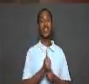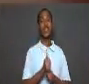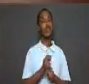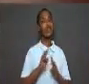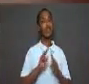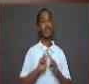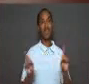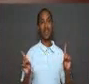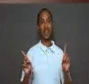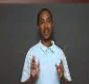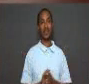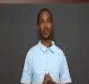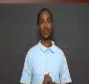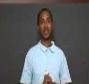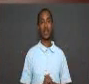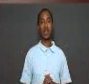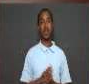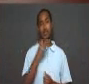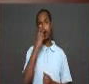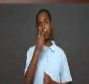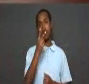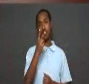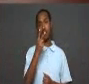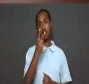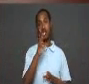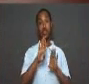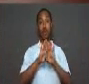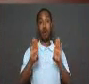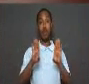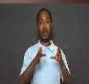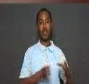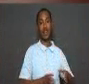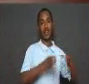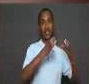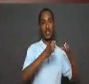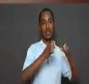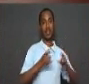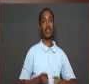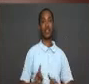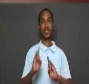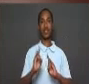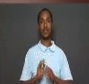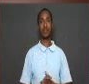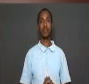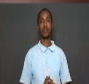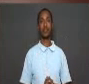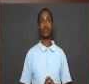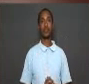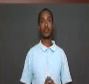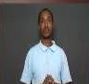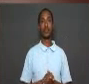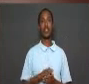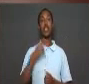vary. Let us move on to the open hearth furnace method.